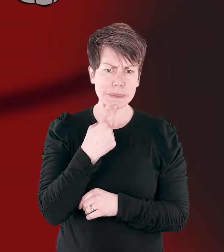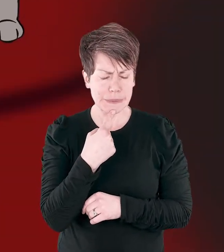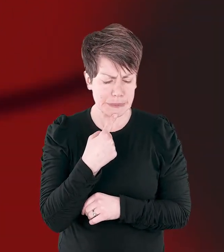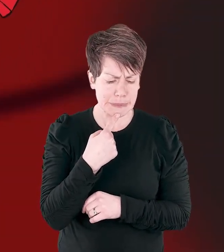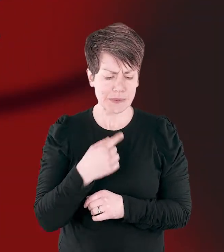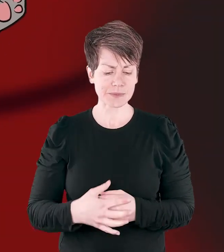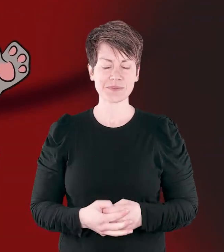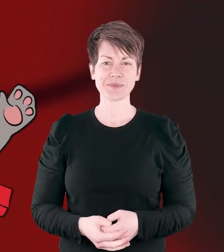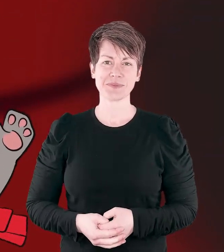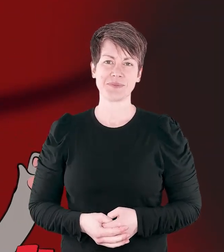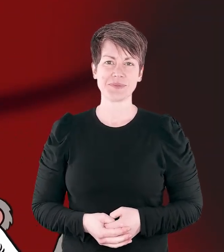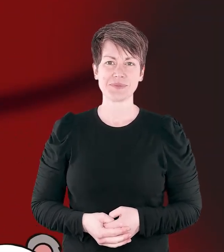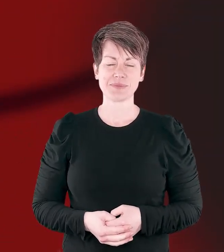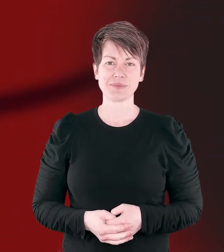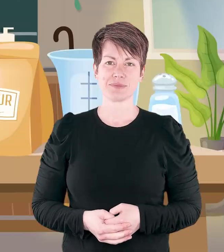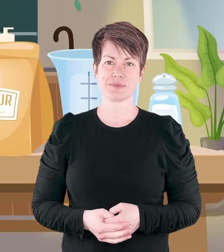downstairs.